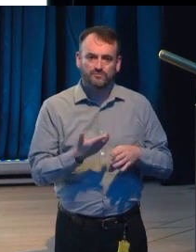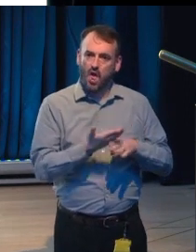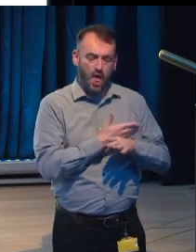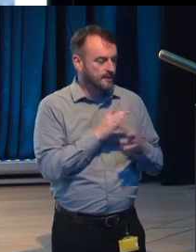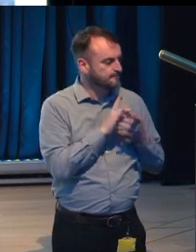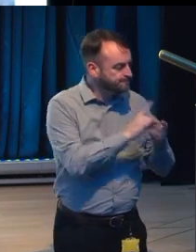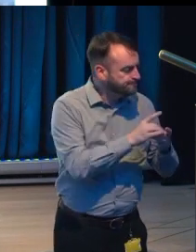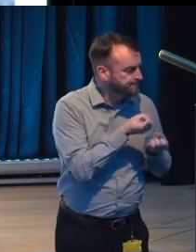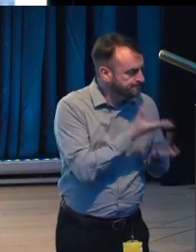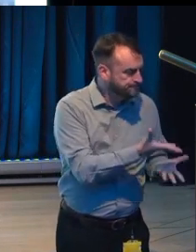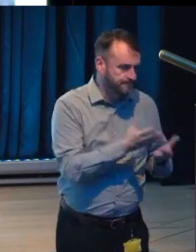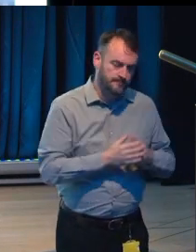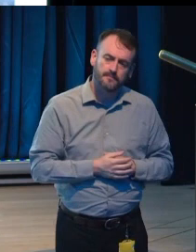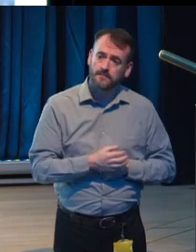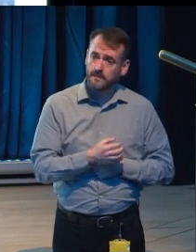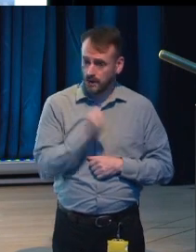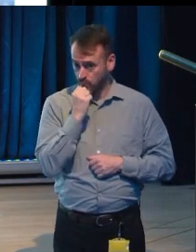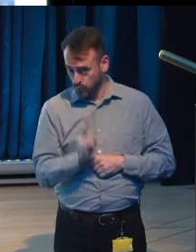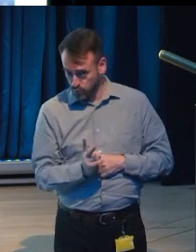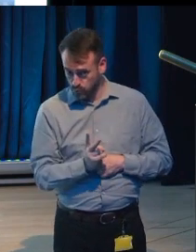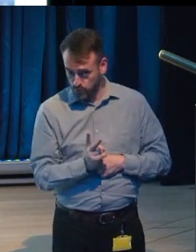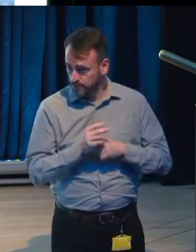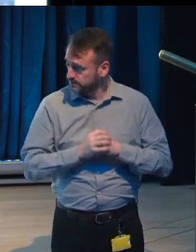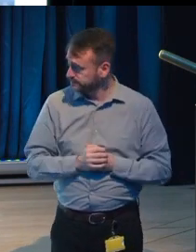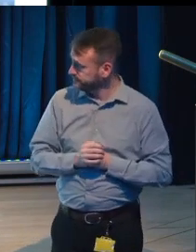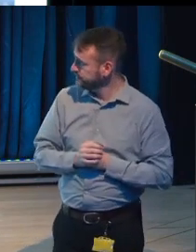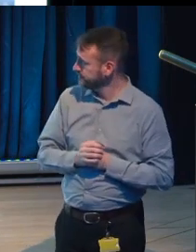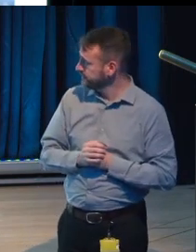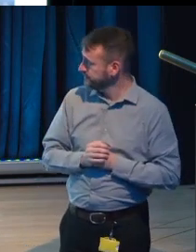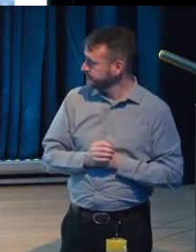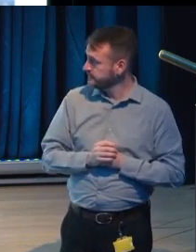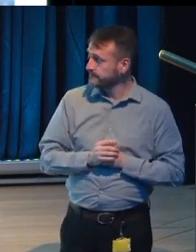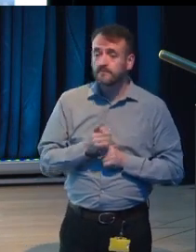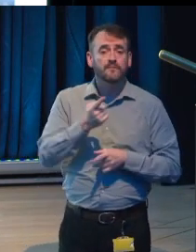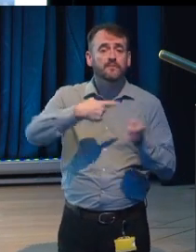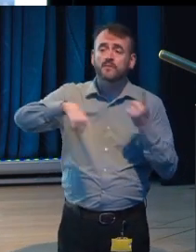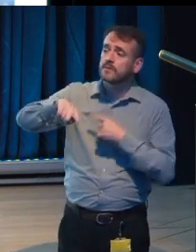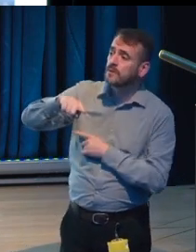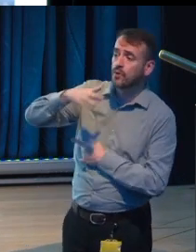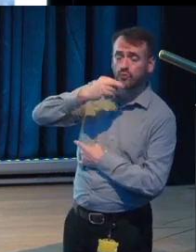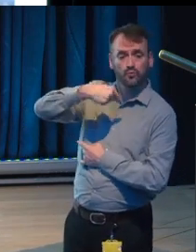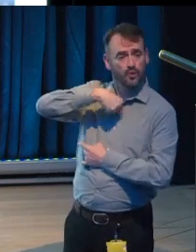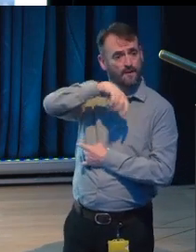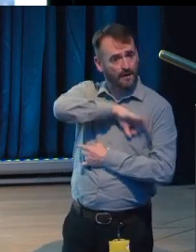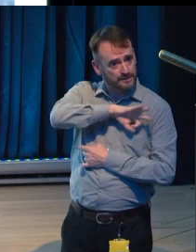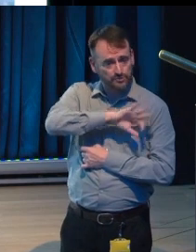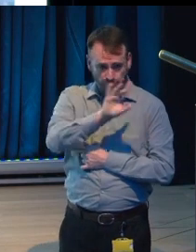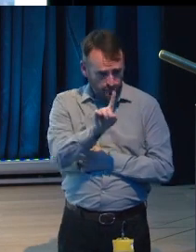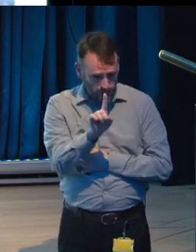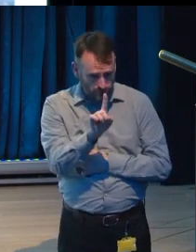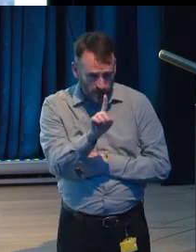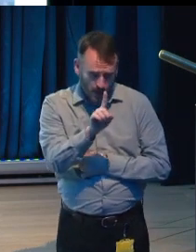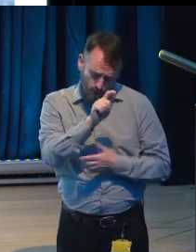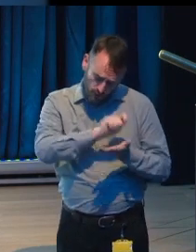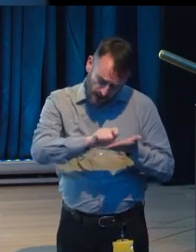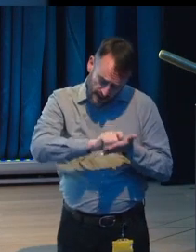Lesson number 2. Don't be taken advantage of. So writing is a highly skilled